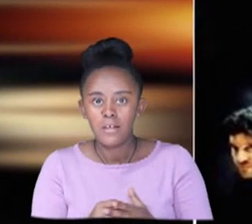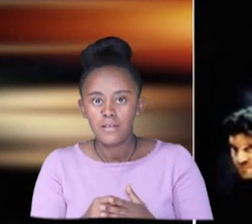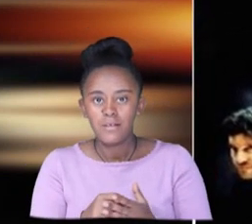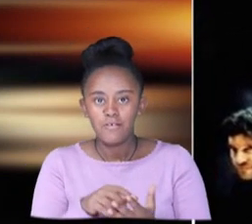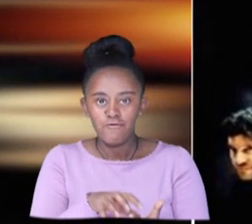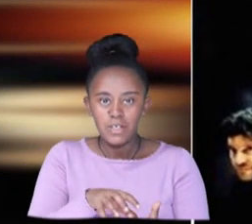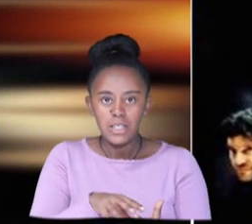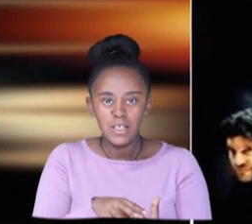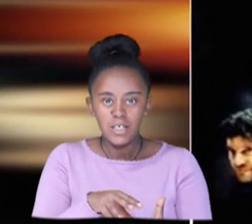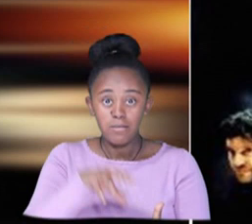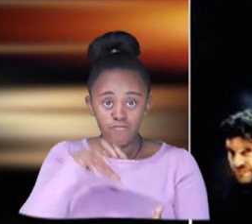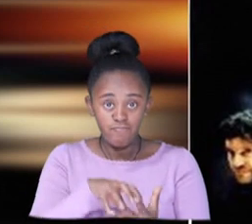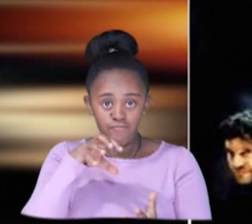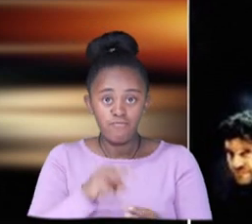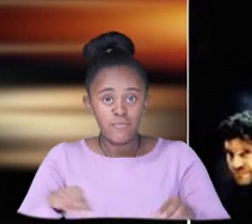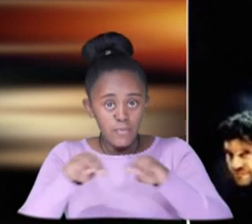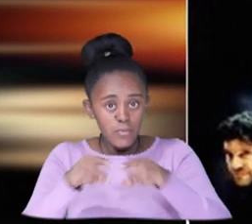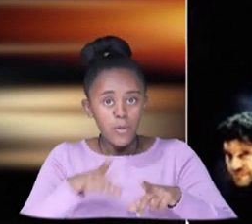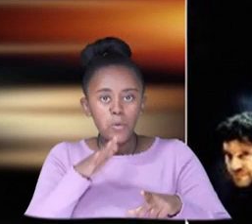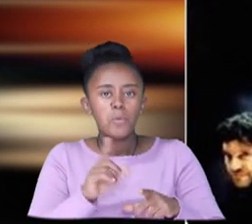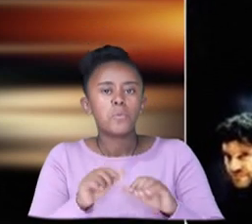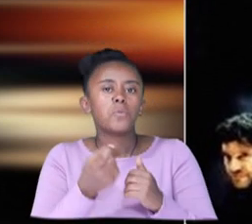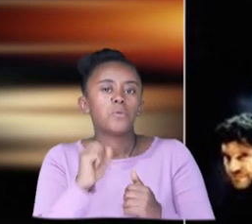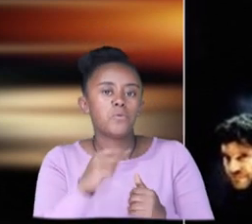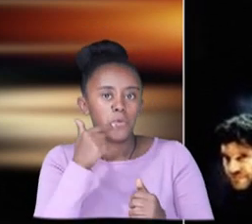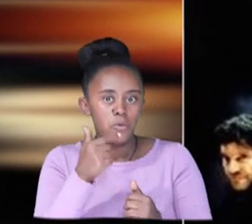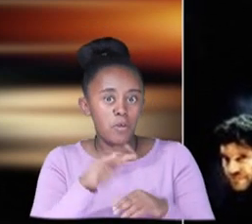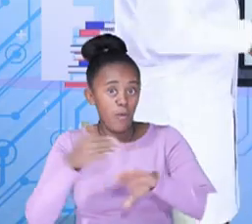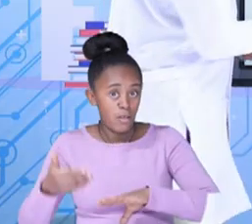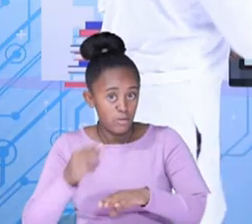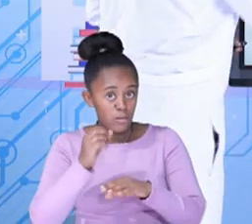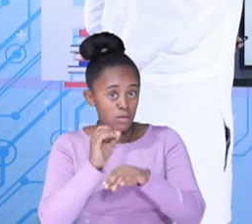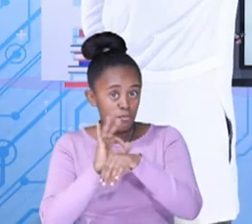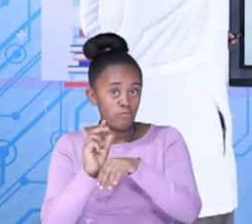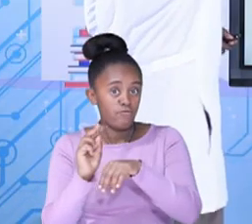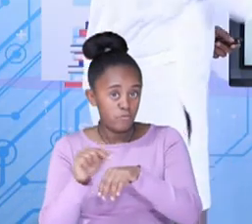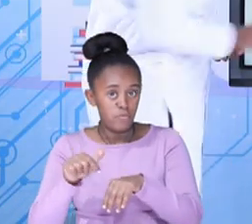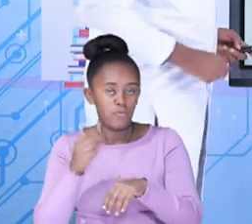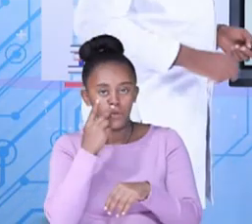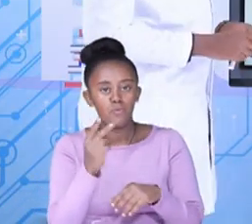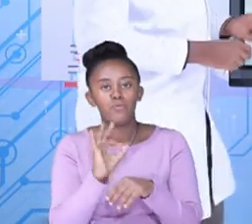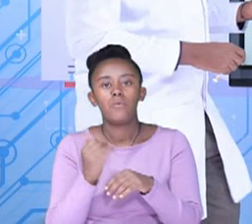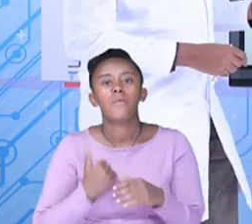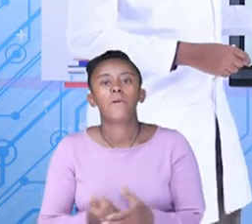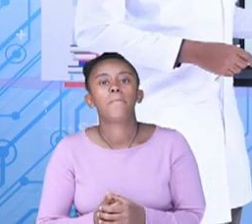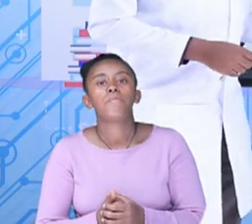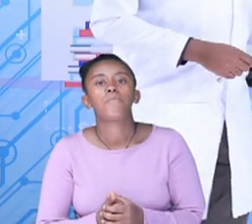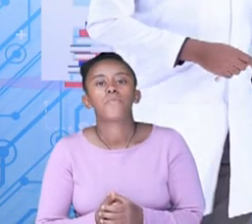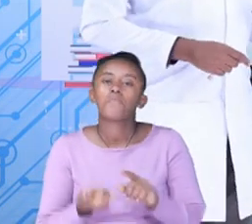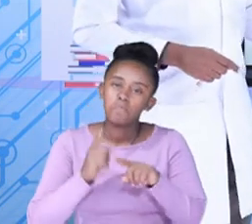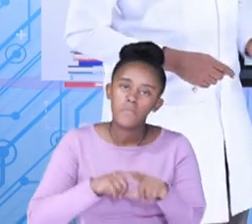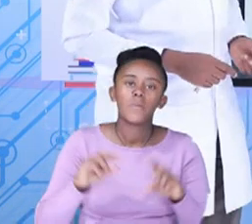gravitational field vanishes. So I'll invite you that. Now let's come to our topic,